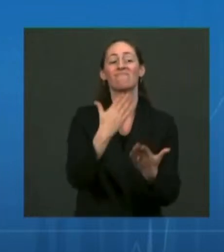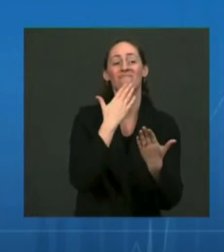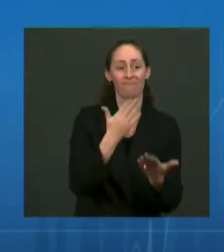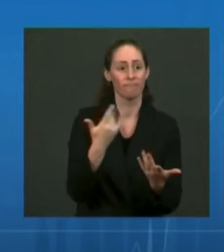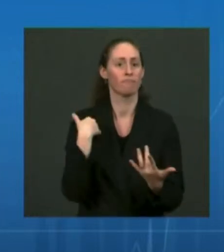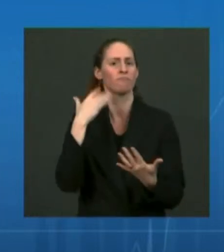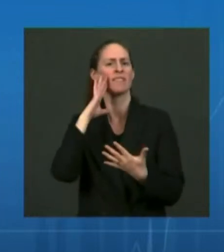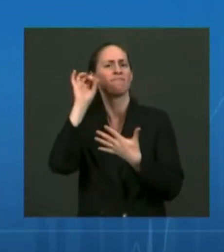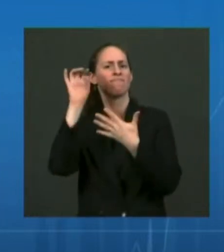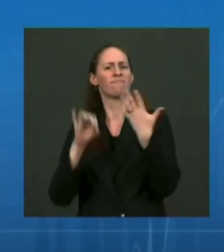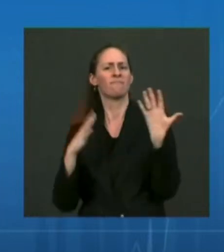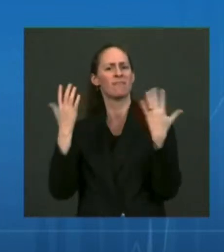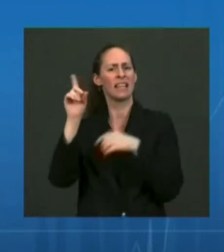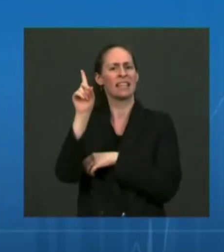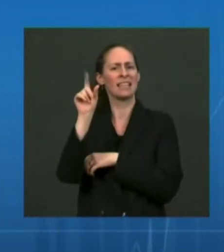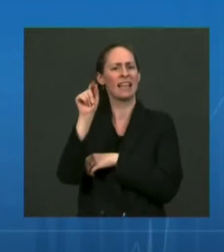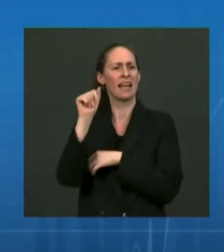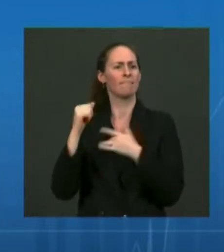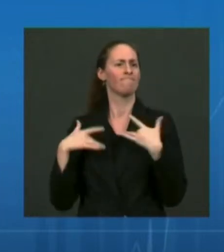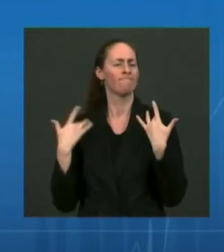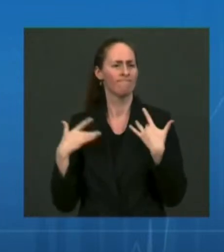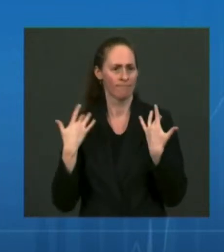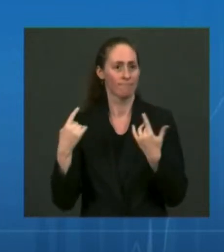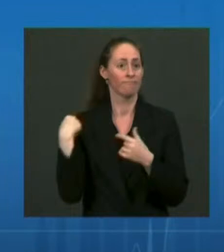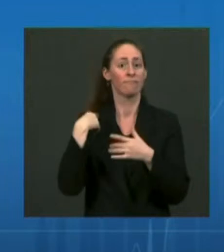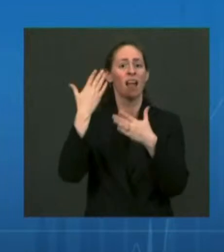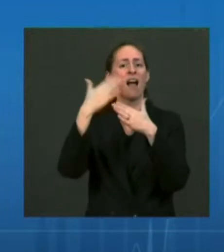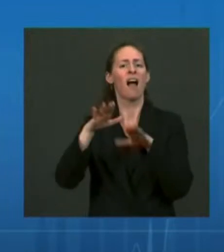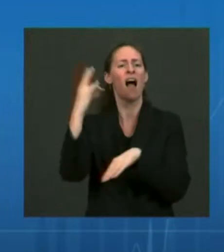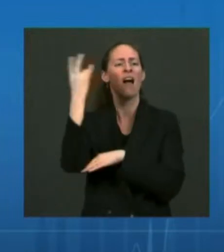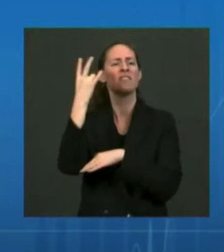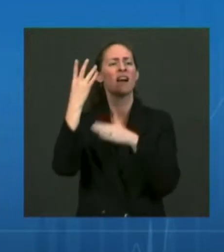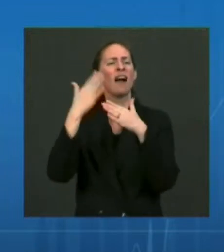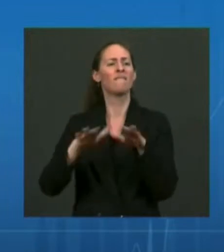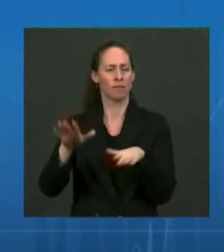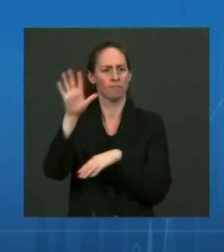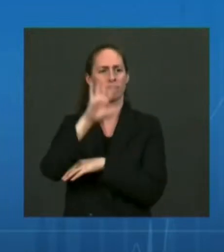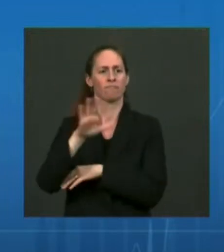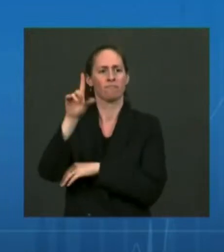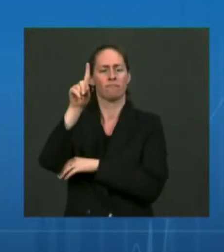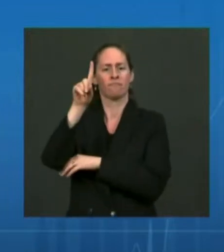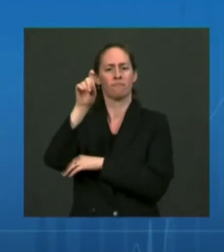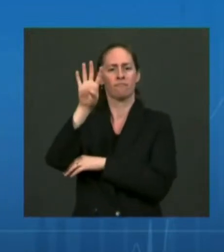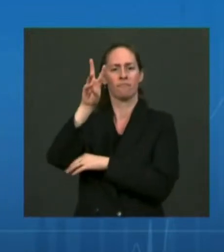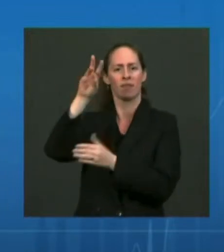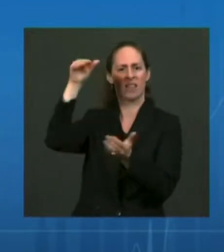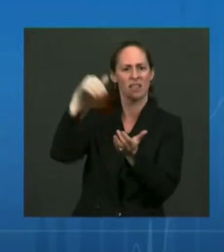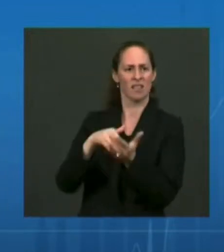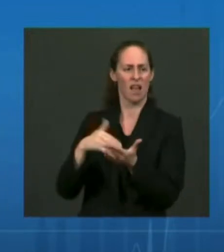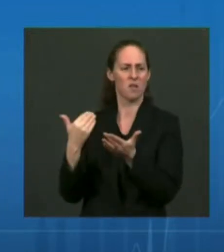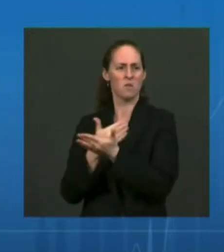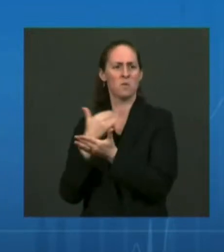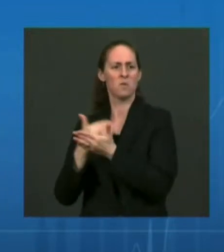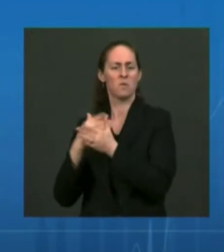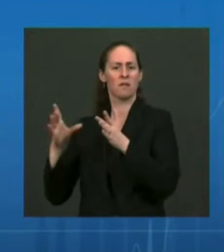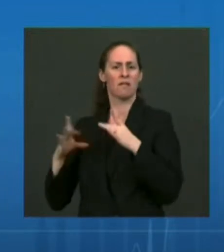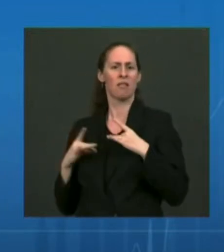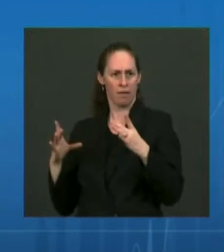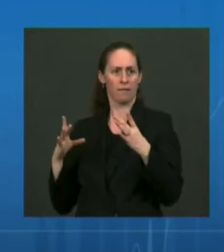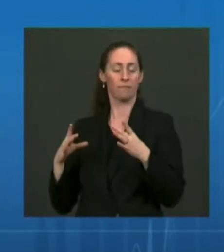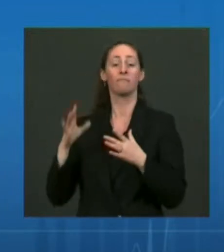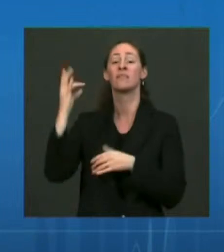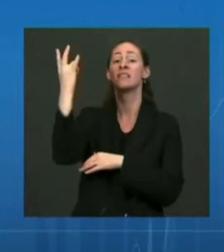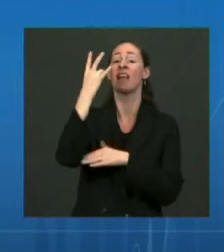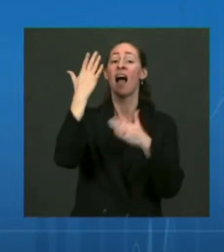data. Our 7-day average of cases is about 146,000 per day. Our 7-day average of hospital admissions